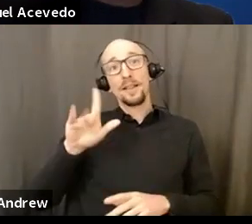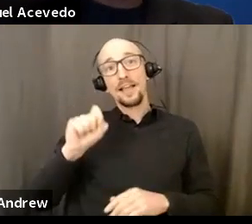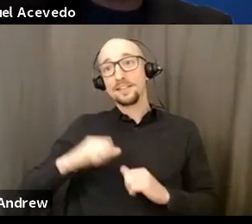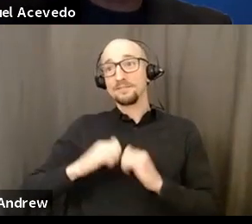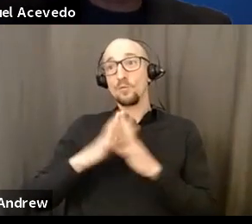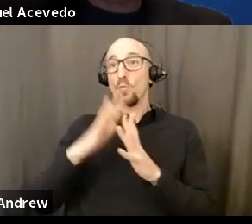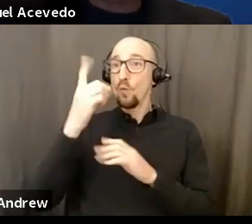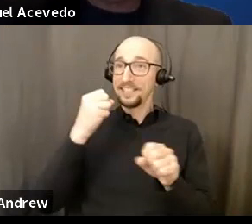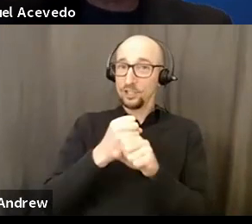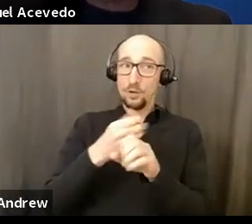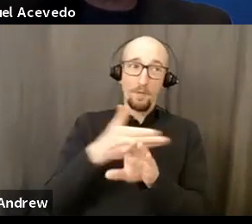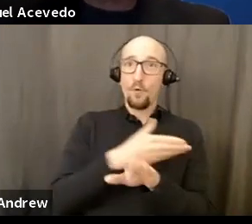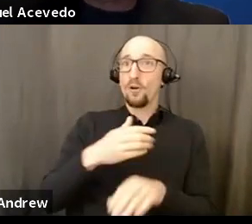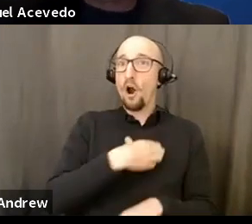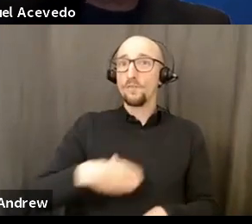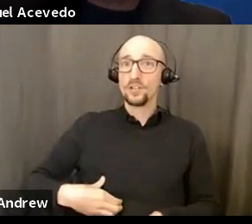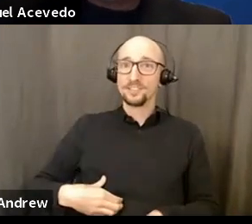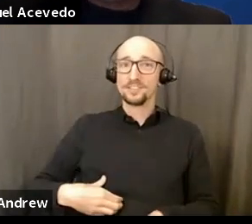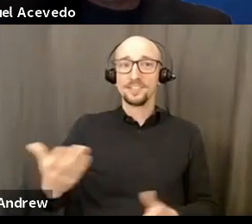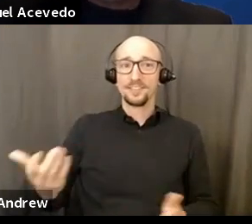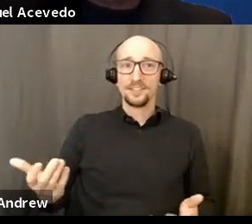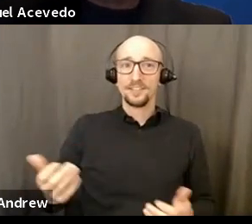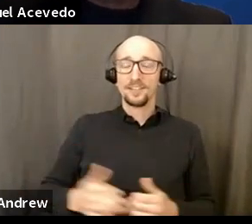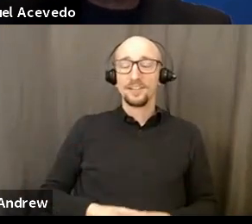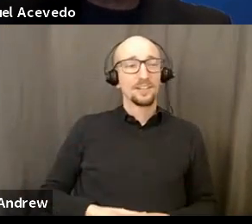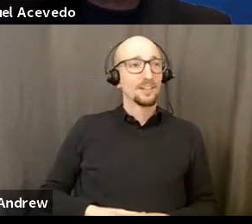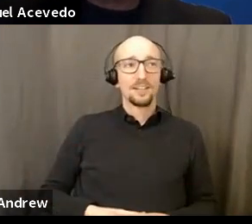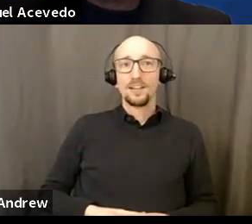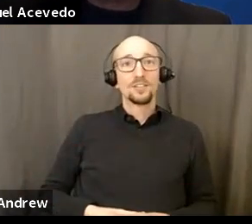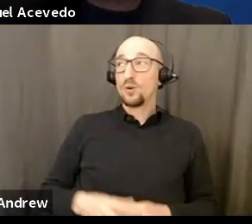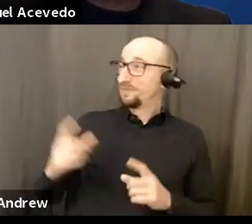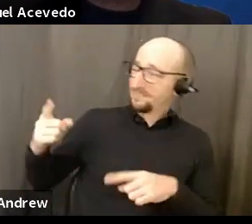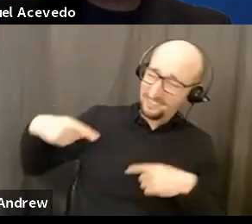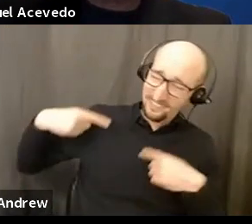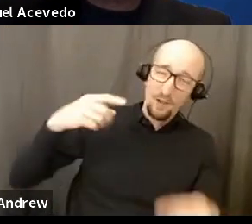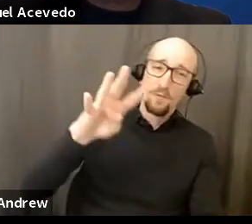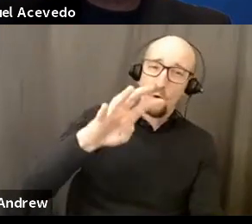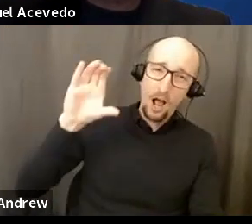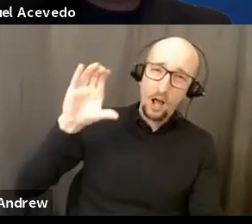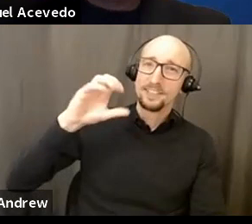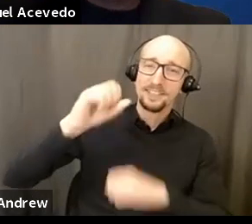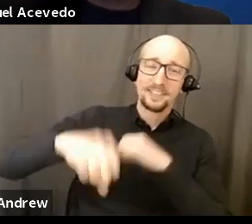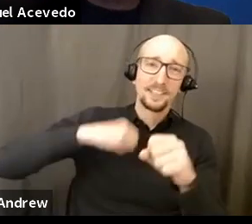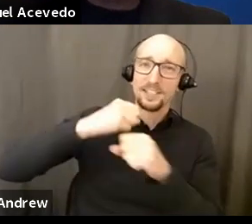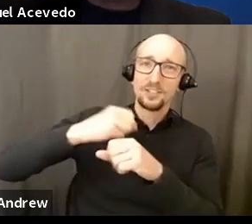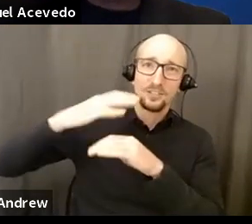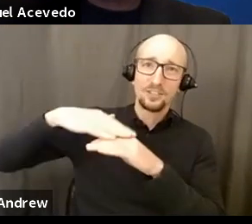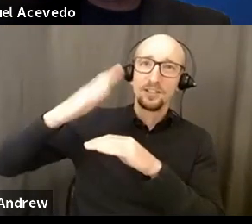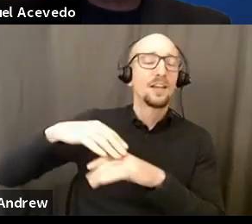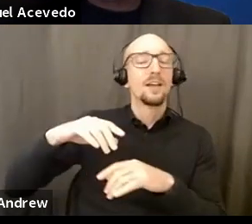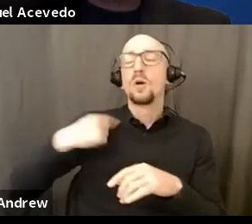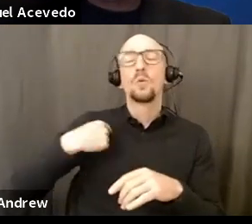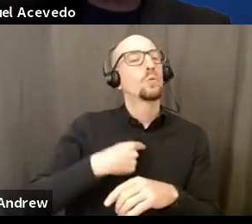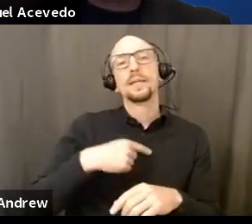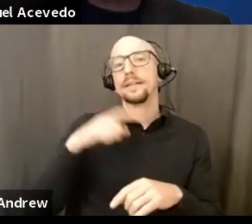this is not this 400 plus years of history cannot be solved by this task